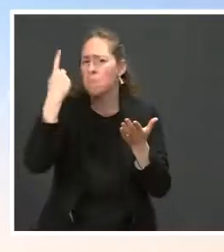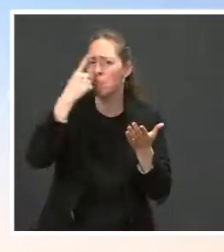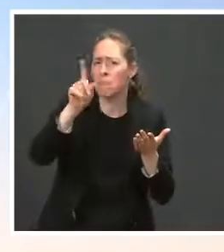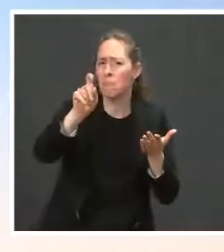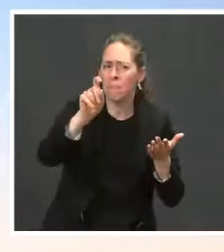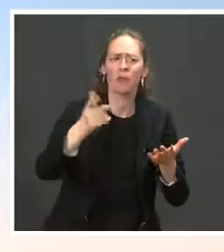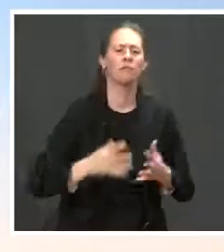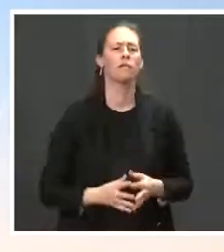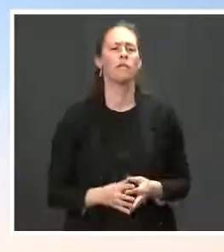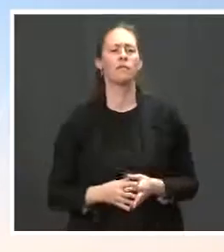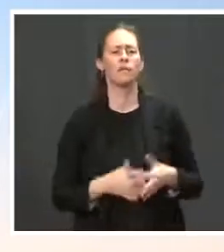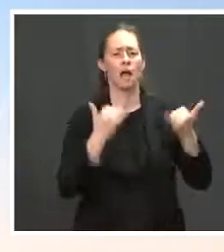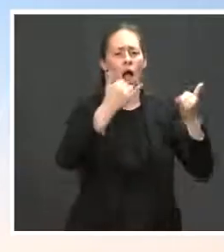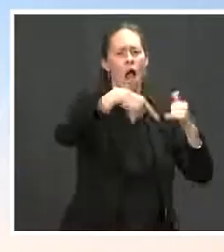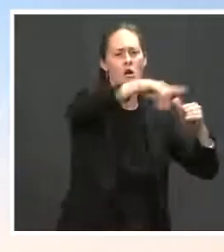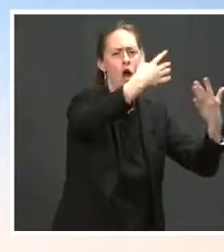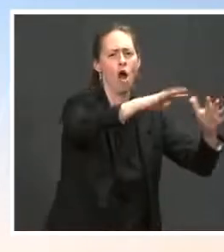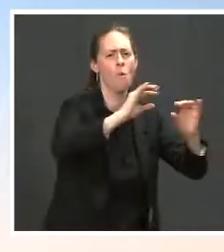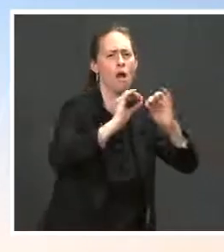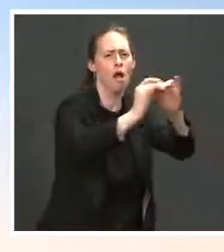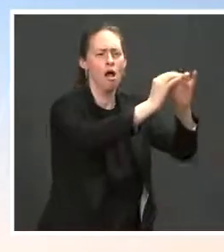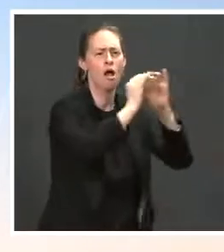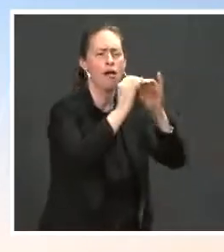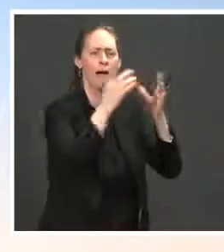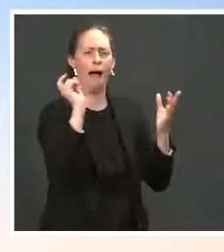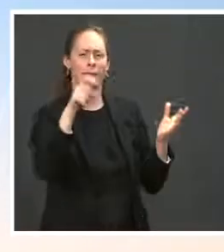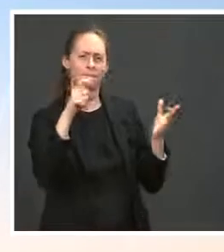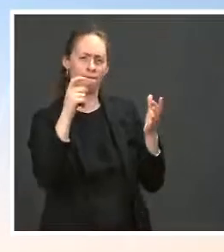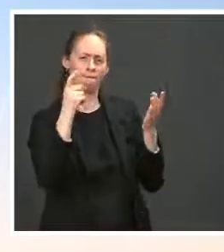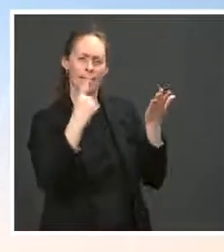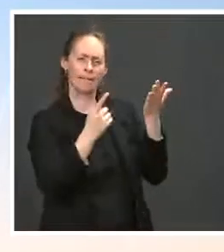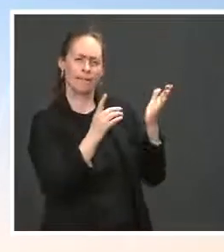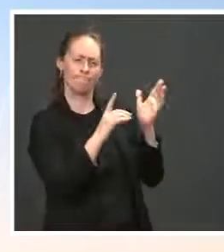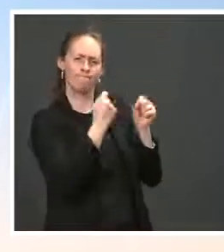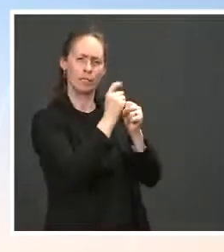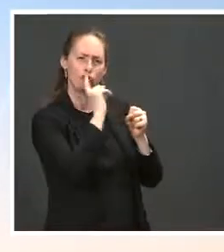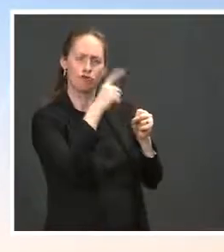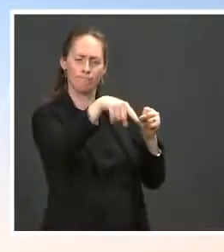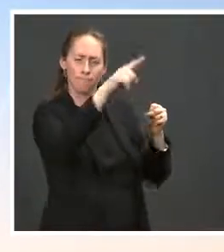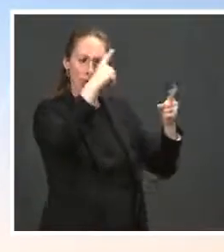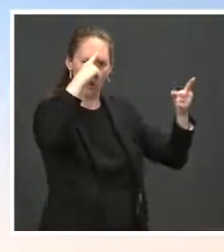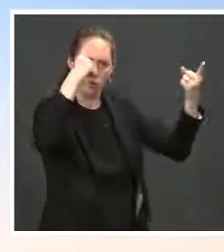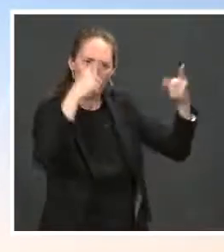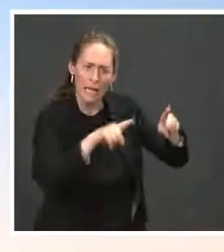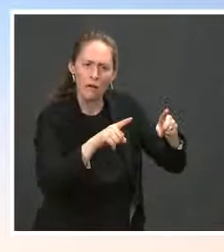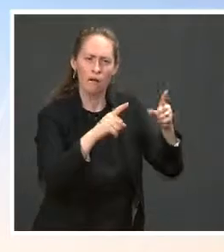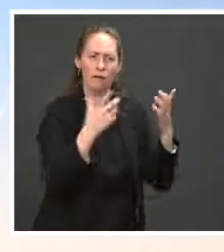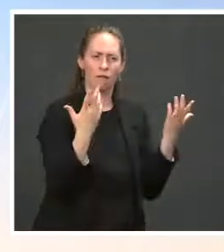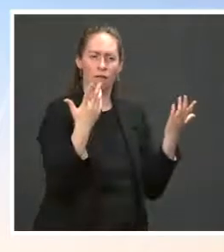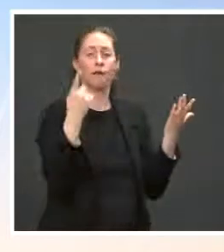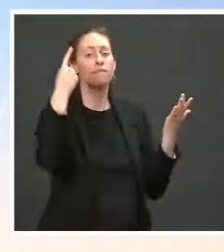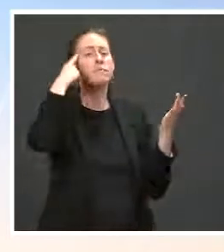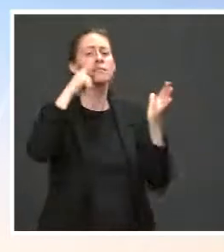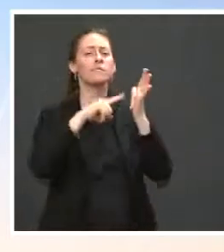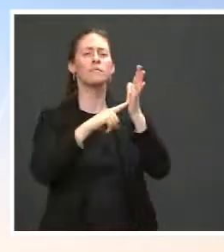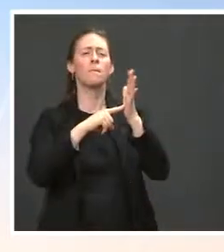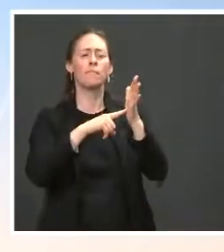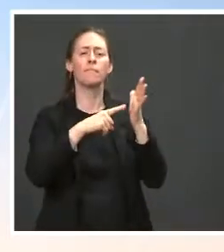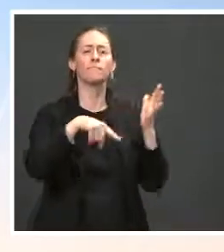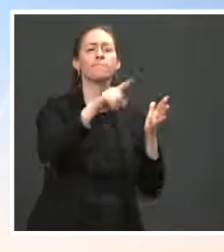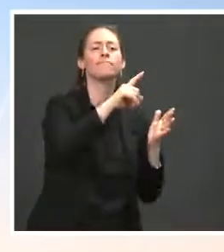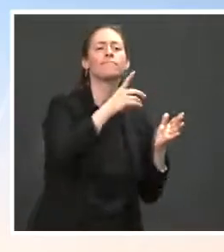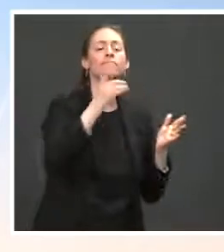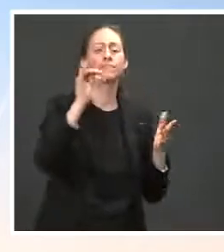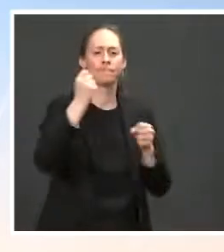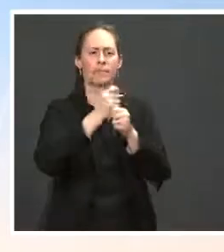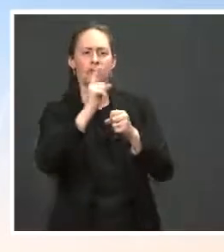among themselves about where they can find agreement. And often those discussions, just like it is the case in diplomacy, the